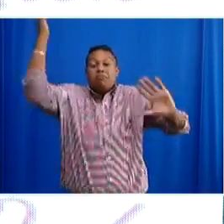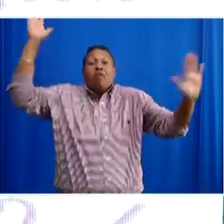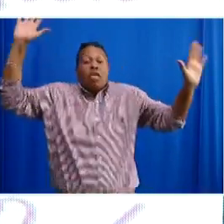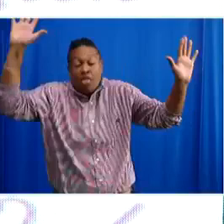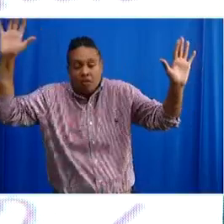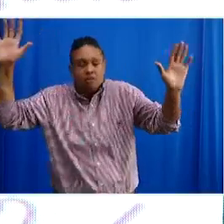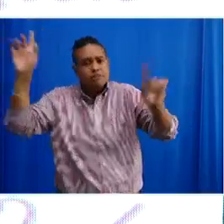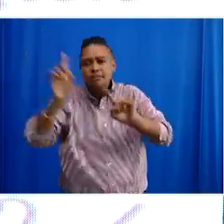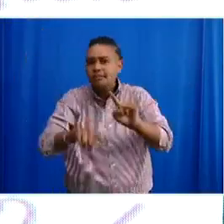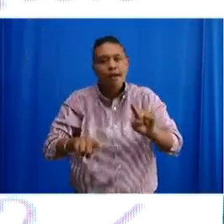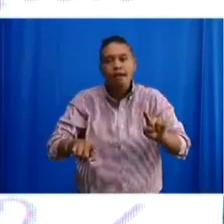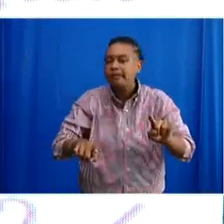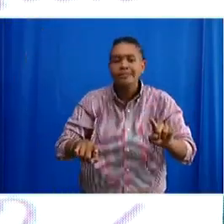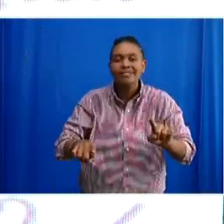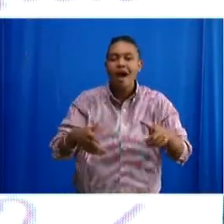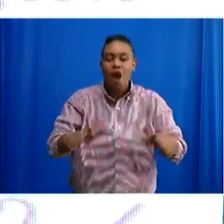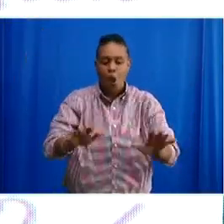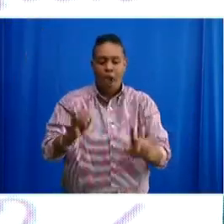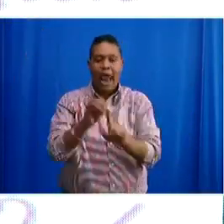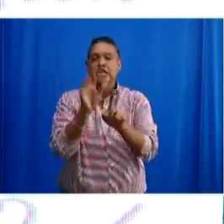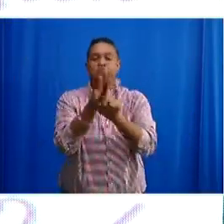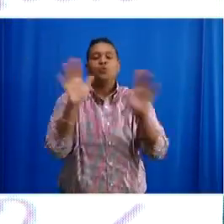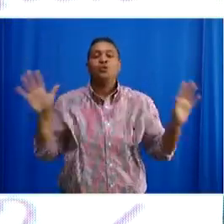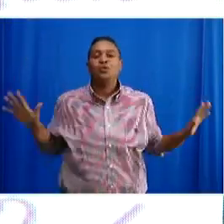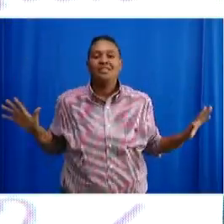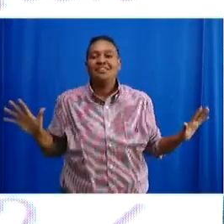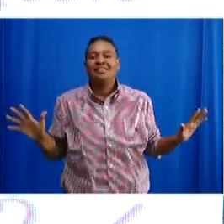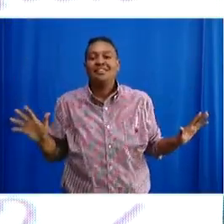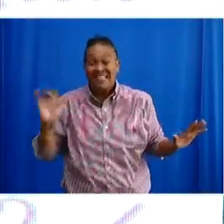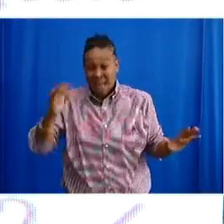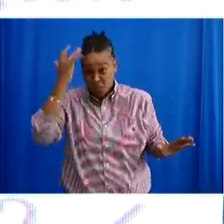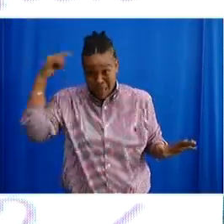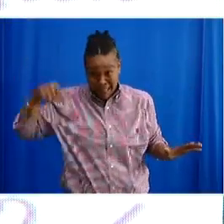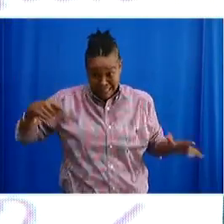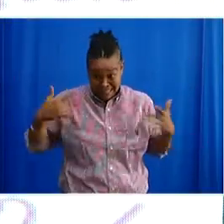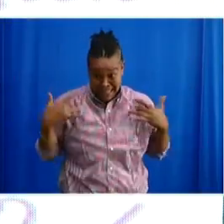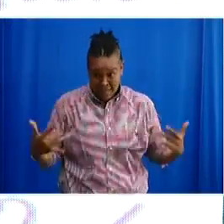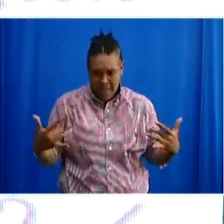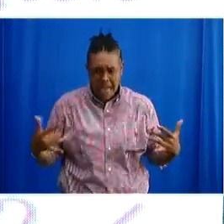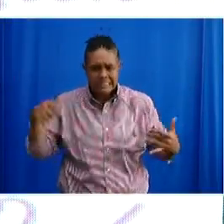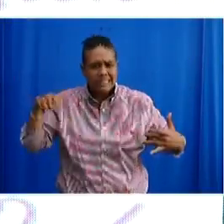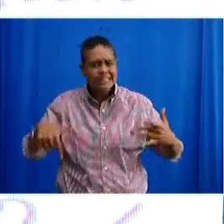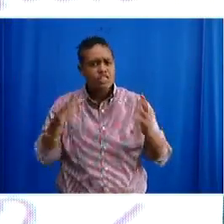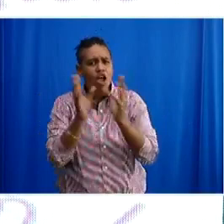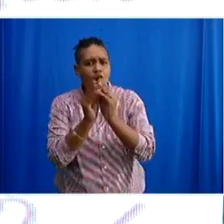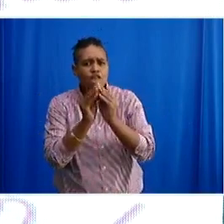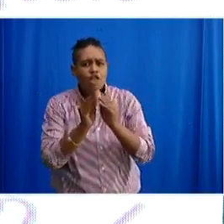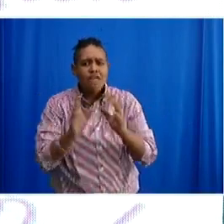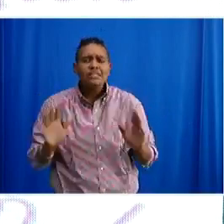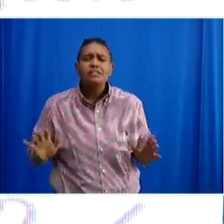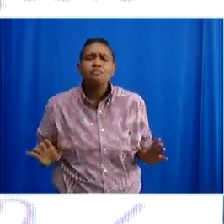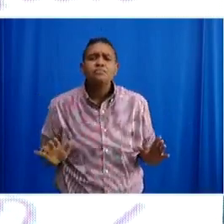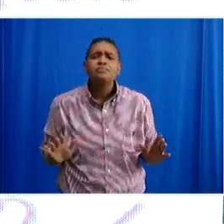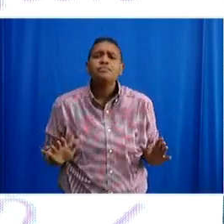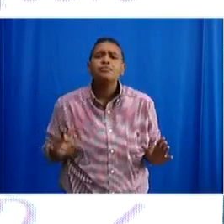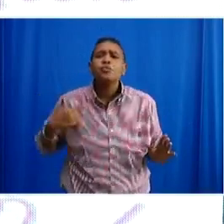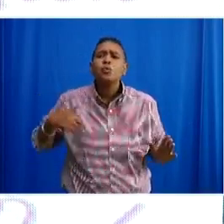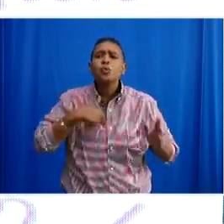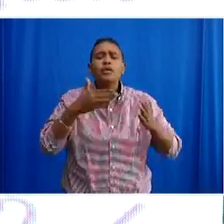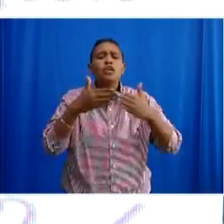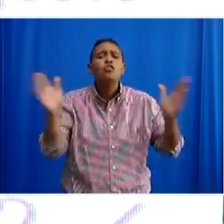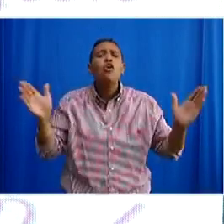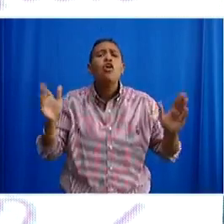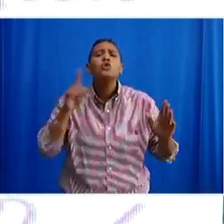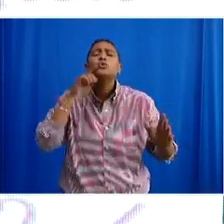of natural disaster. And that is why this event today and this conference that we launch